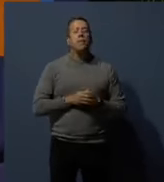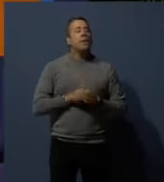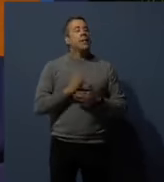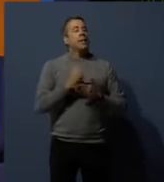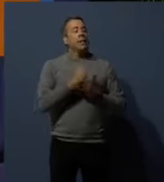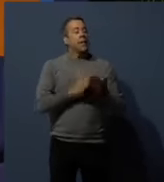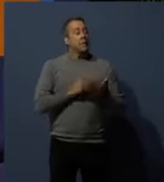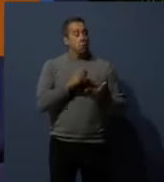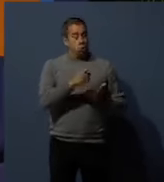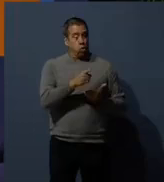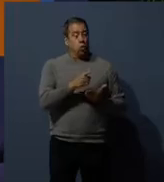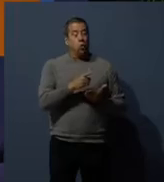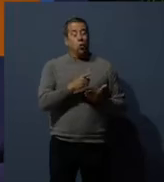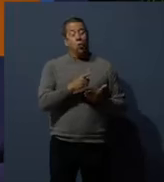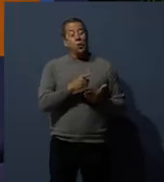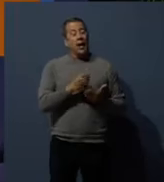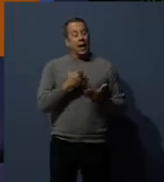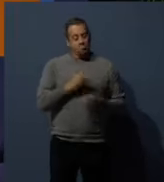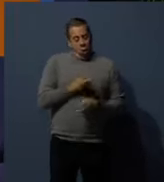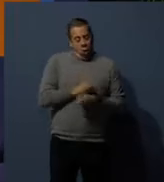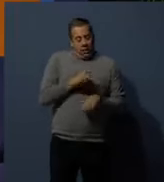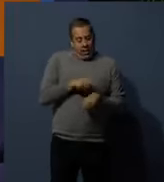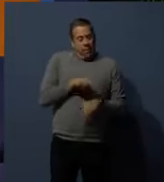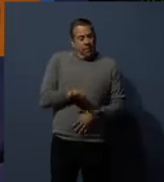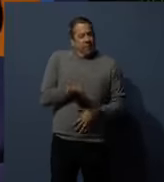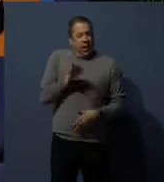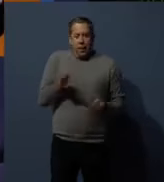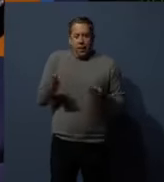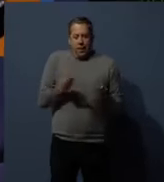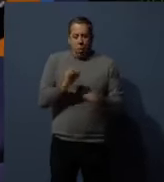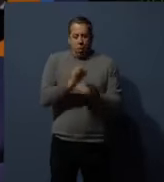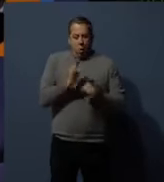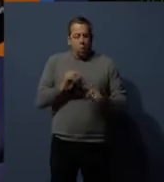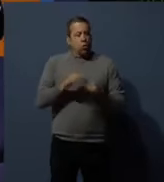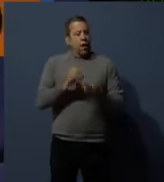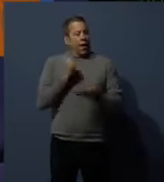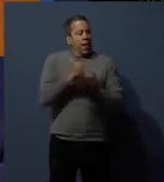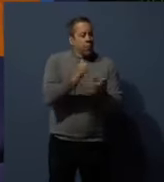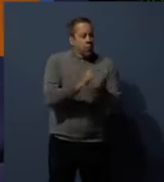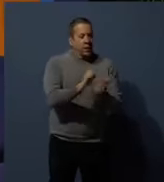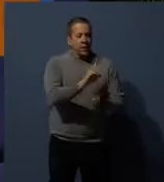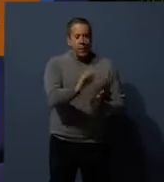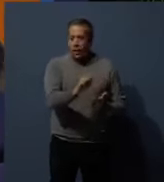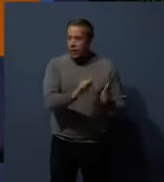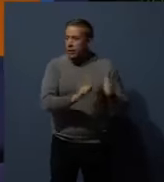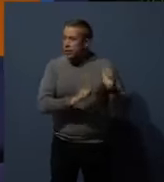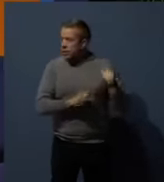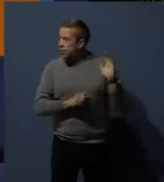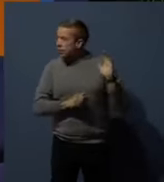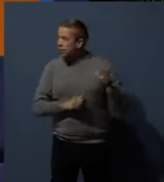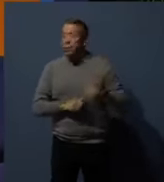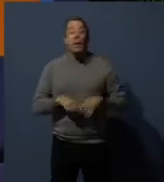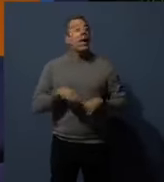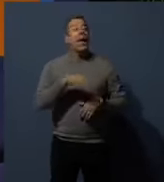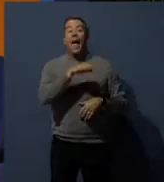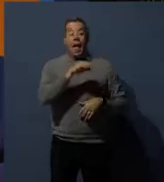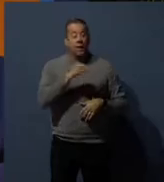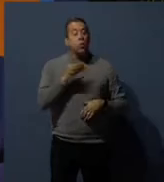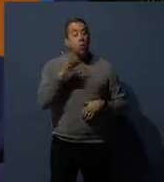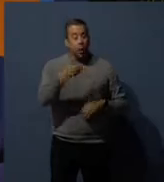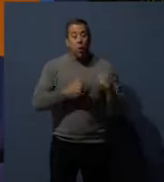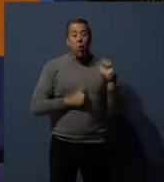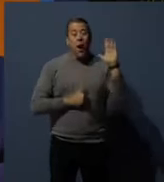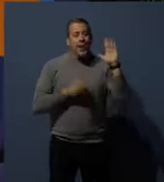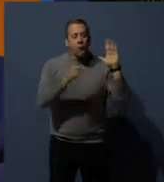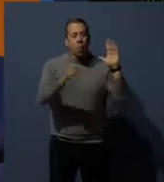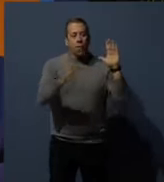you're struggling to find ministry workers to help you with disability ministry? And raise your hand if you're not going to raise your hand no matter what I ask